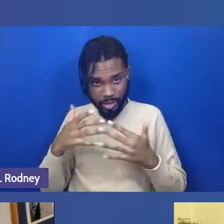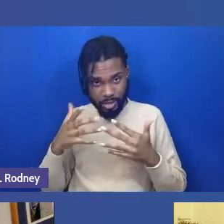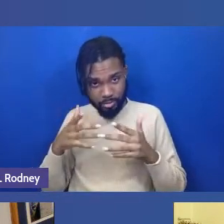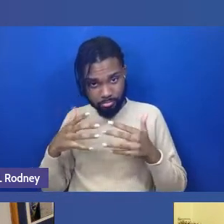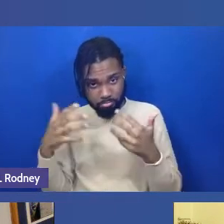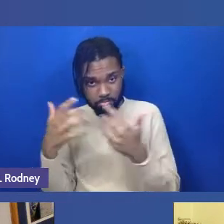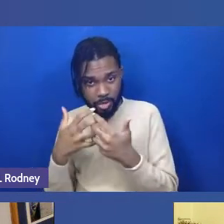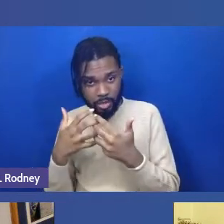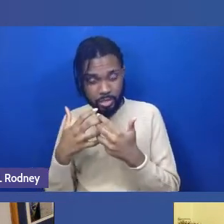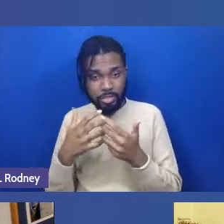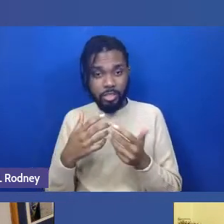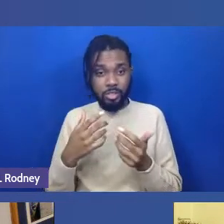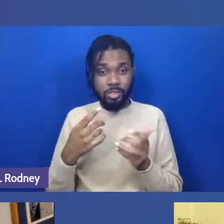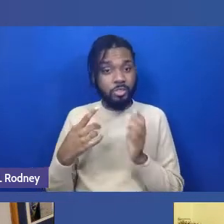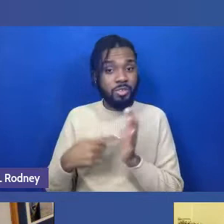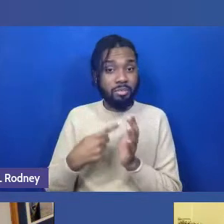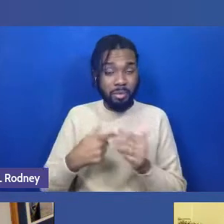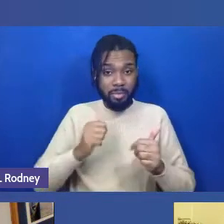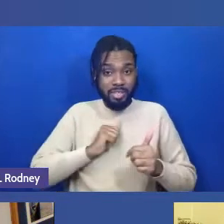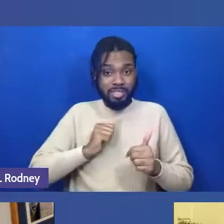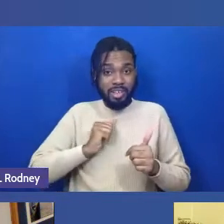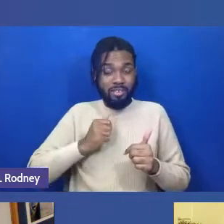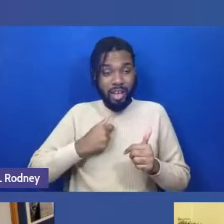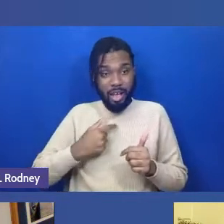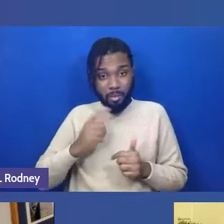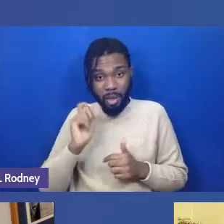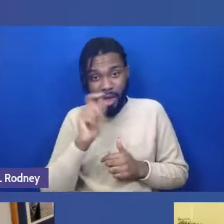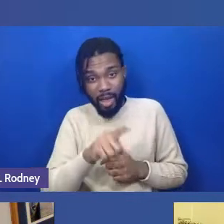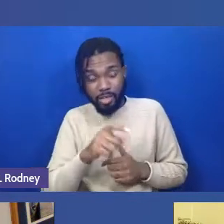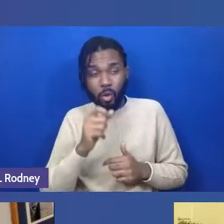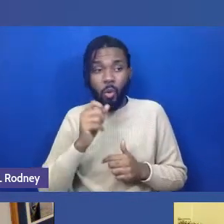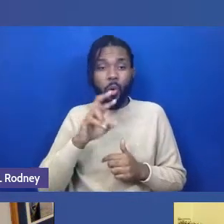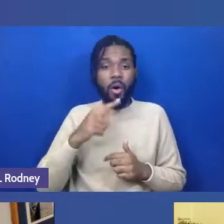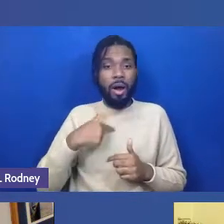sometimes I'm pitching it, or I'm asking for a pitch, right?